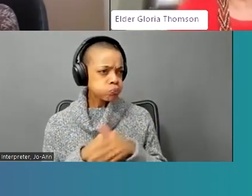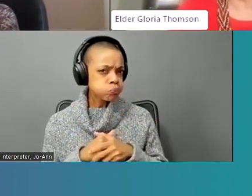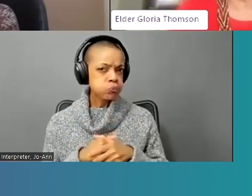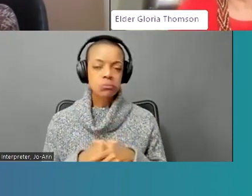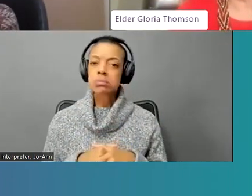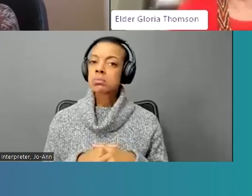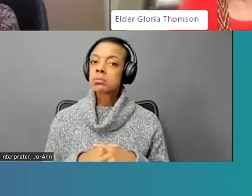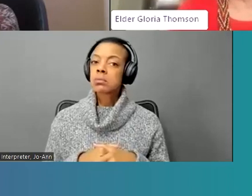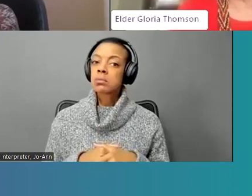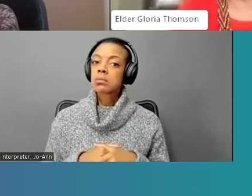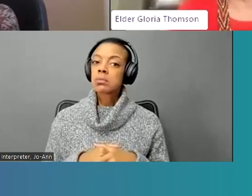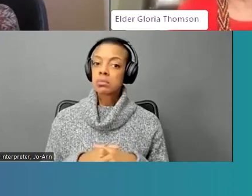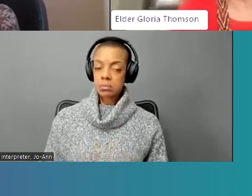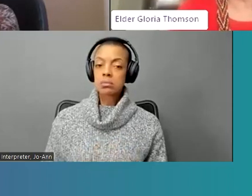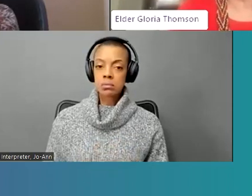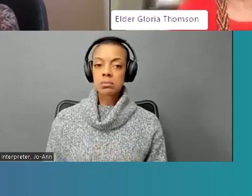Yeah. Yes,